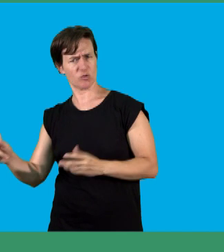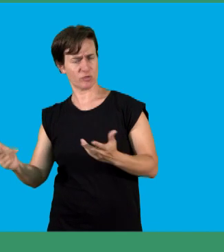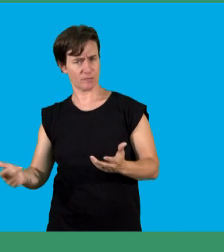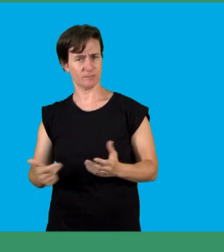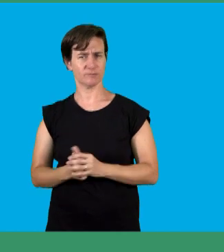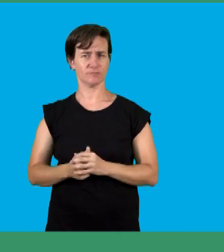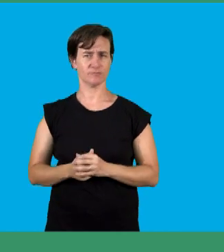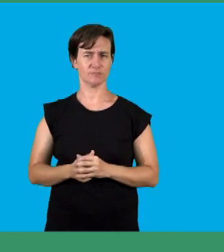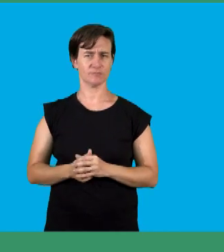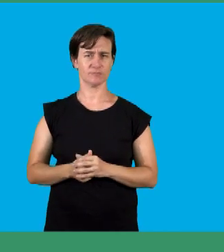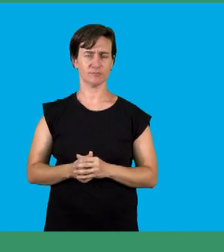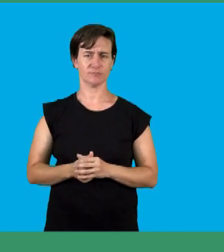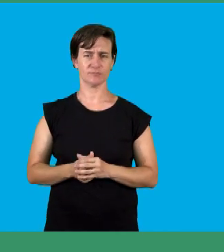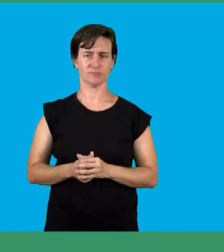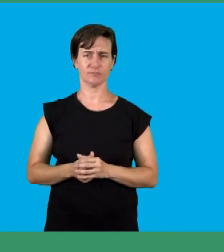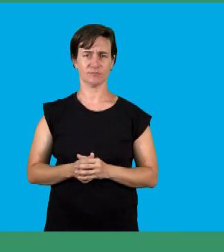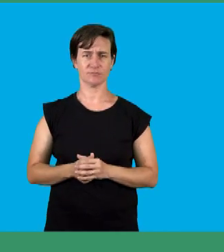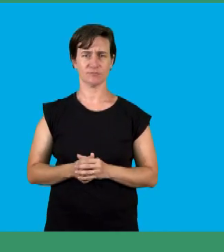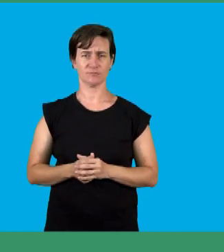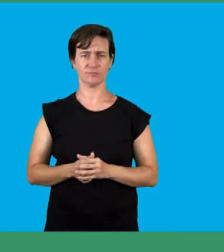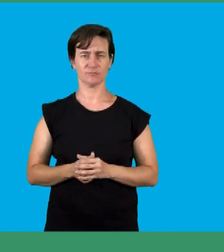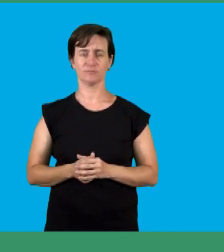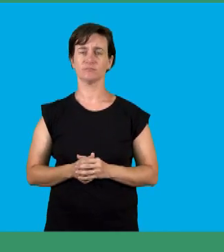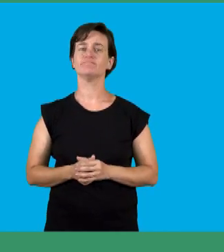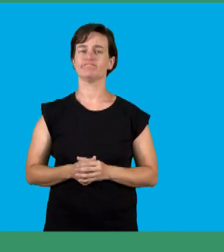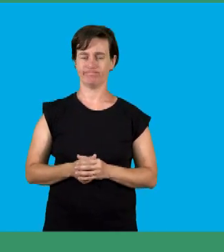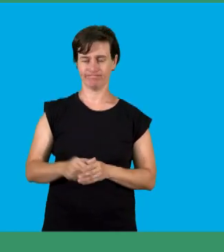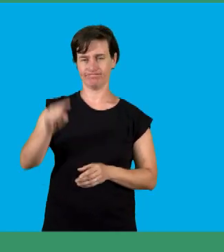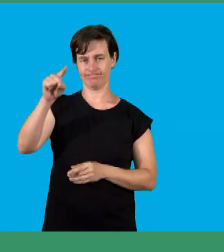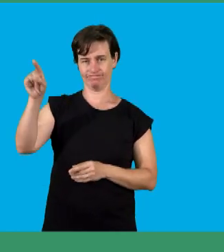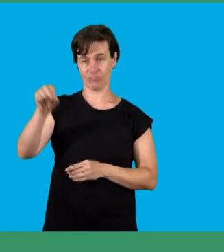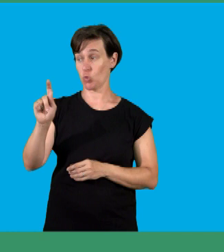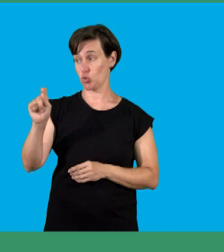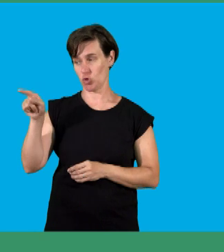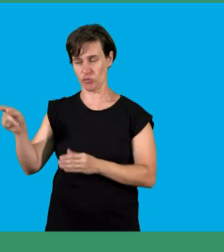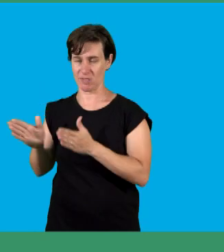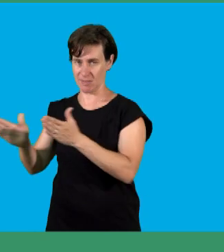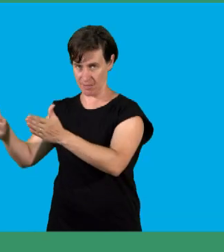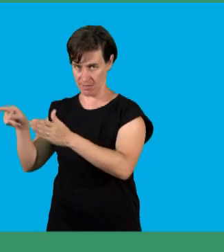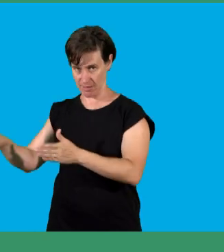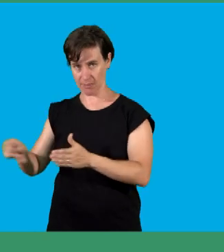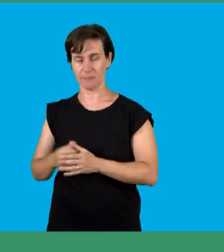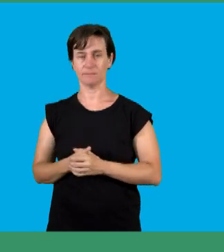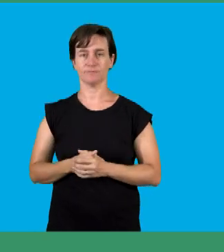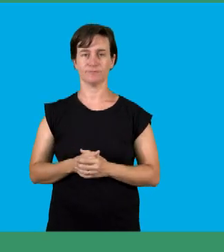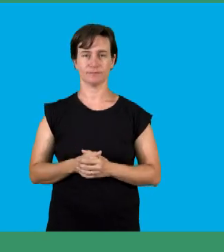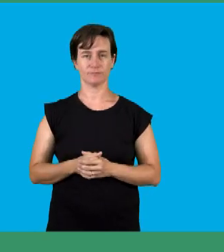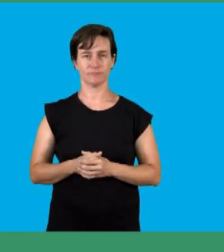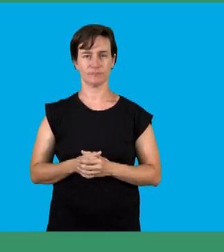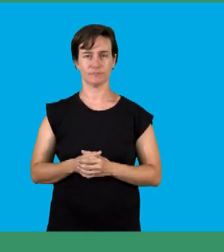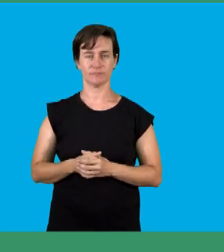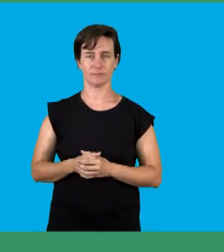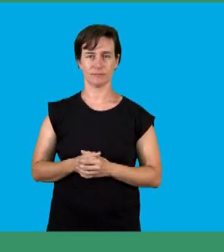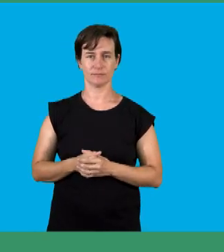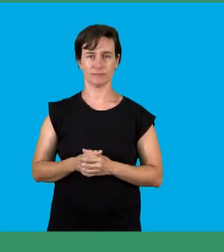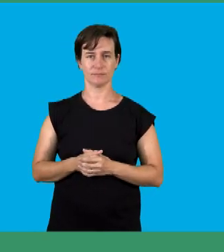services? Okay, so it's our tertiary. So we would put a cross